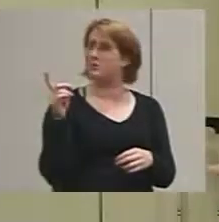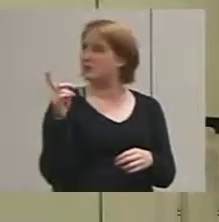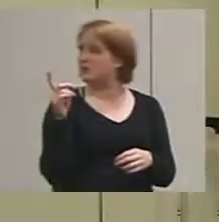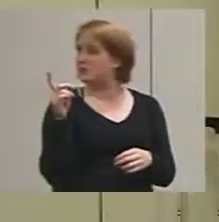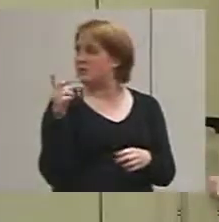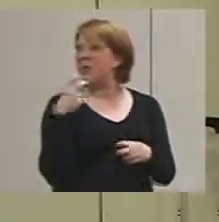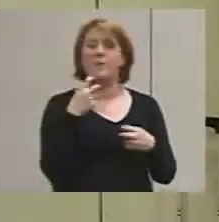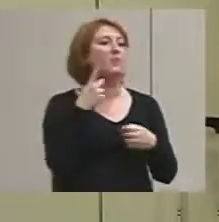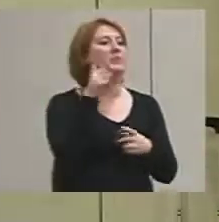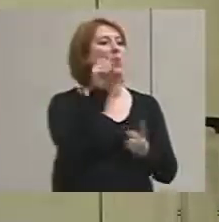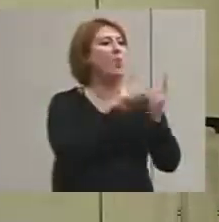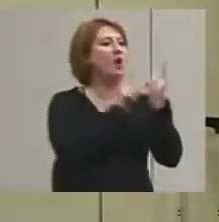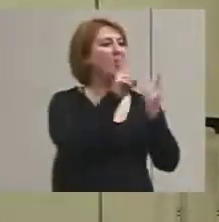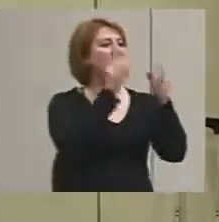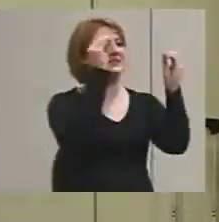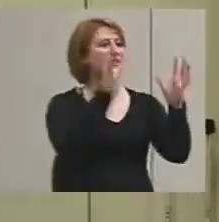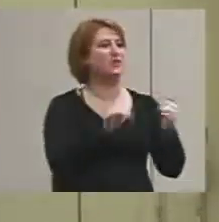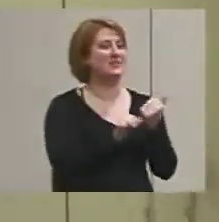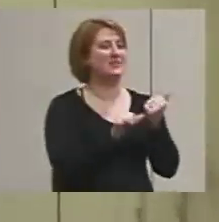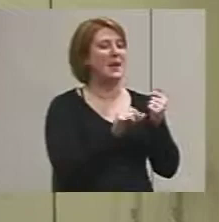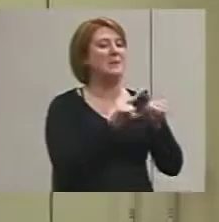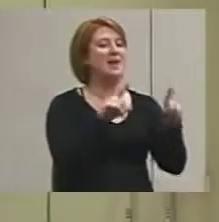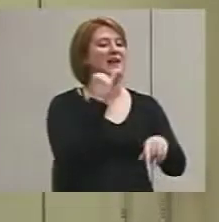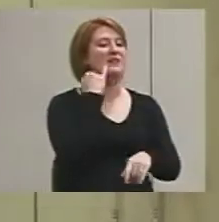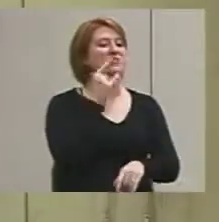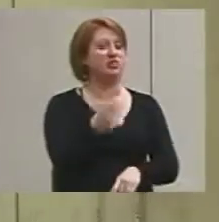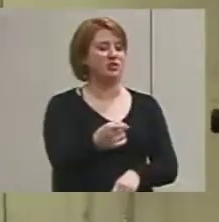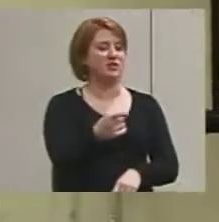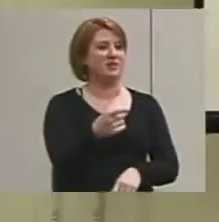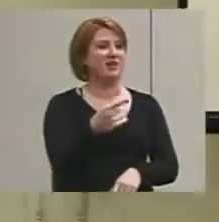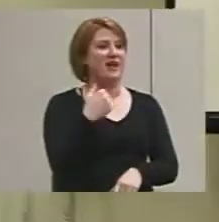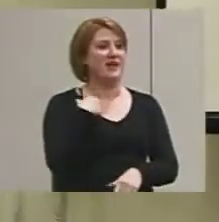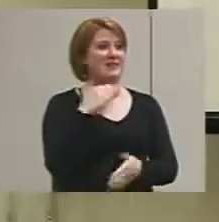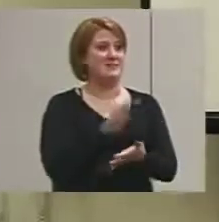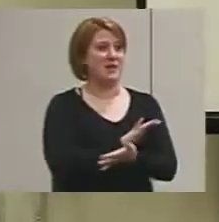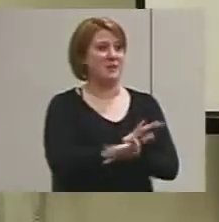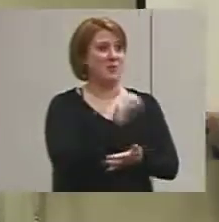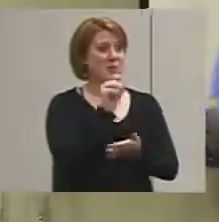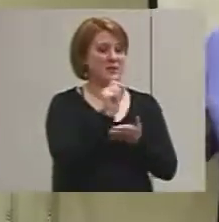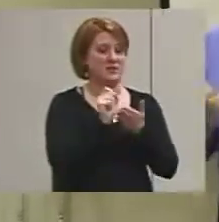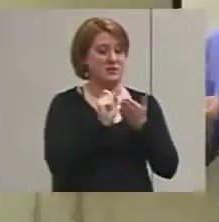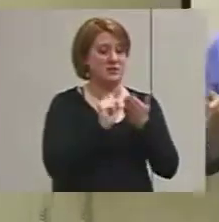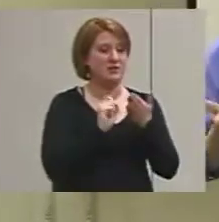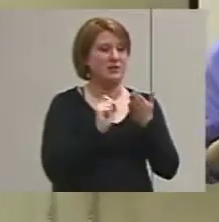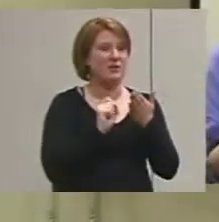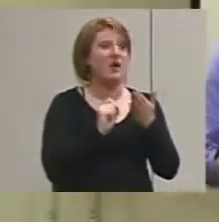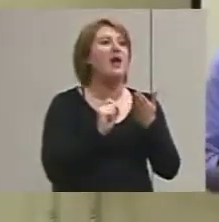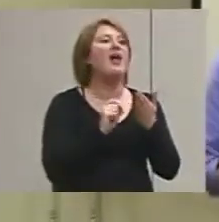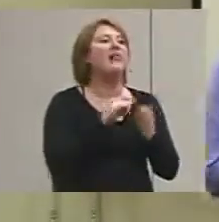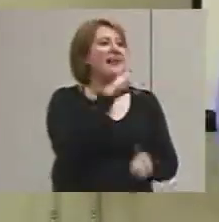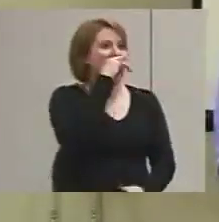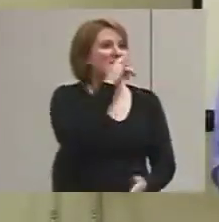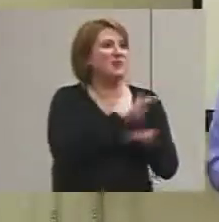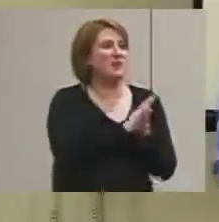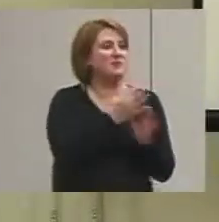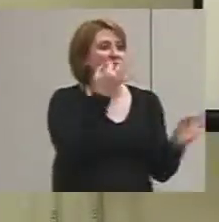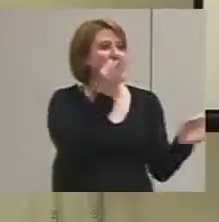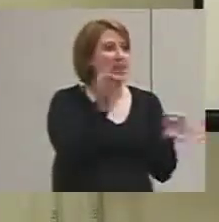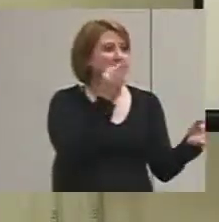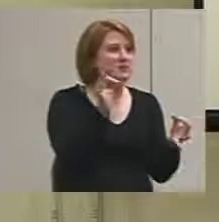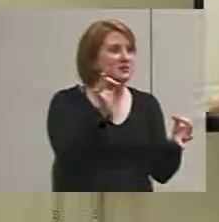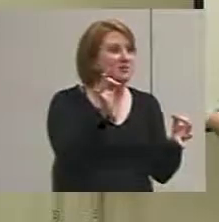He has a one-on-one teacher assistant, but whenever she has a paper or pencil, he gets very distracted by that and wants to know